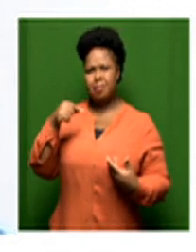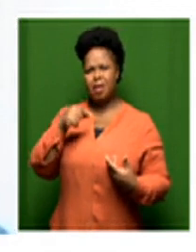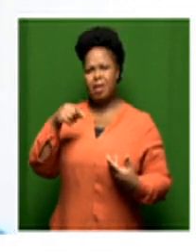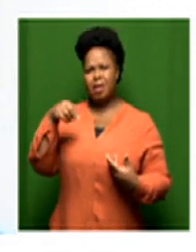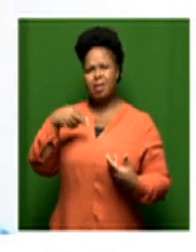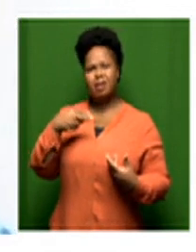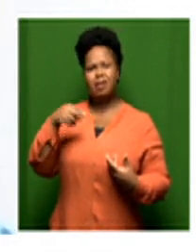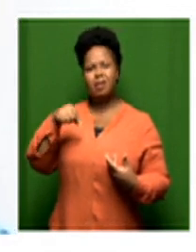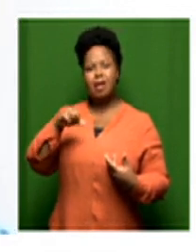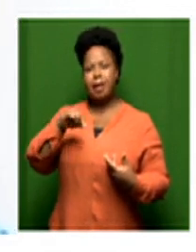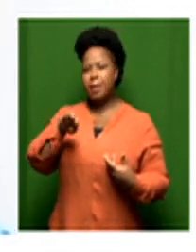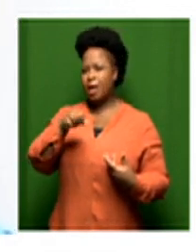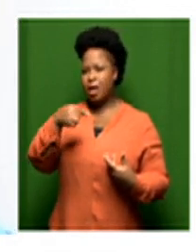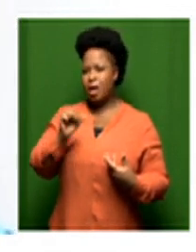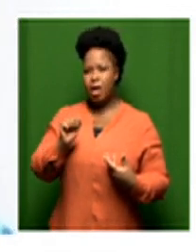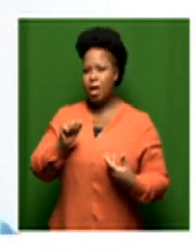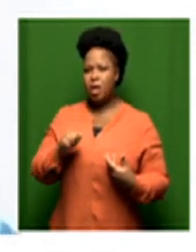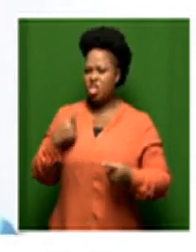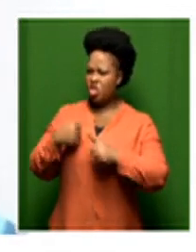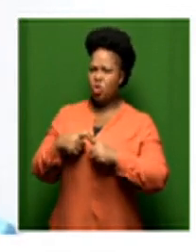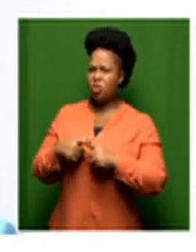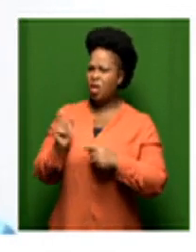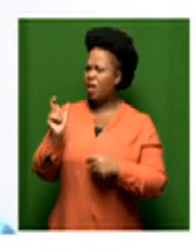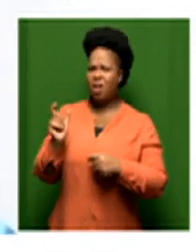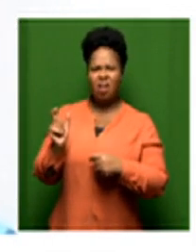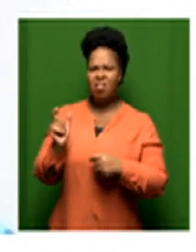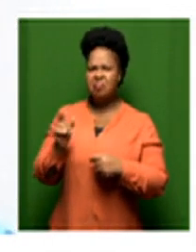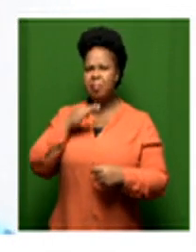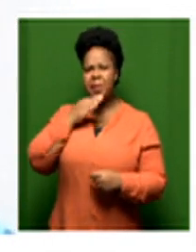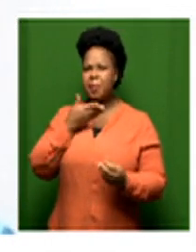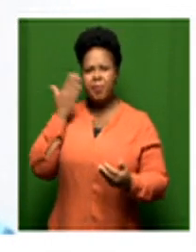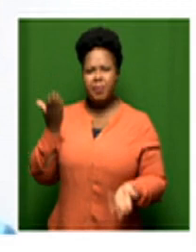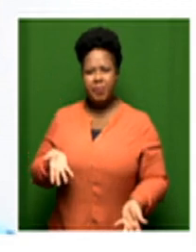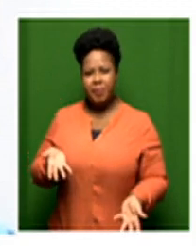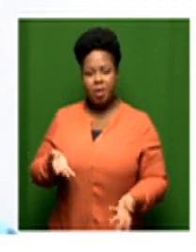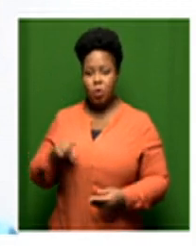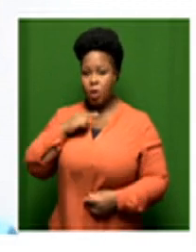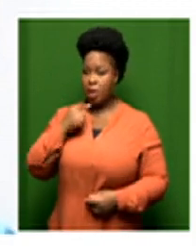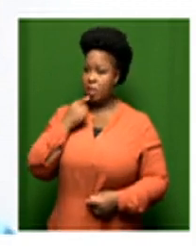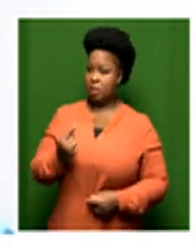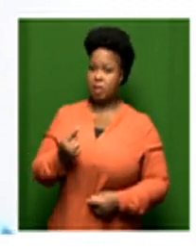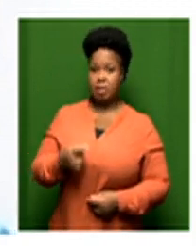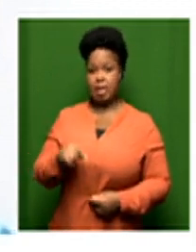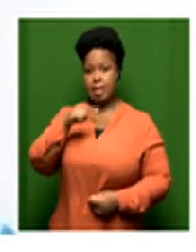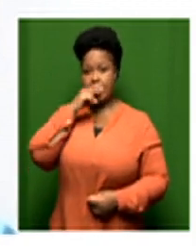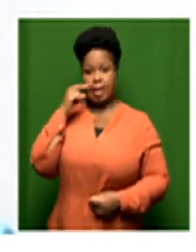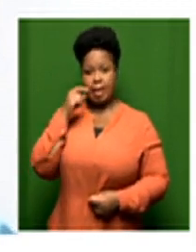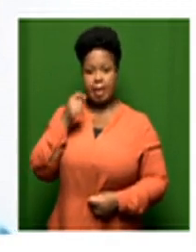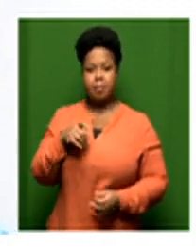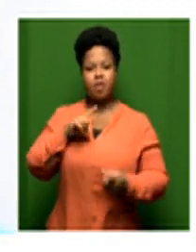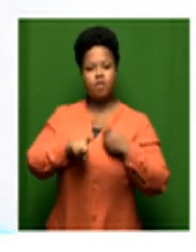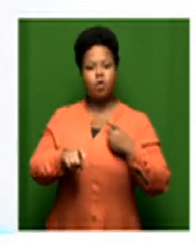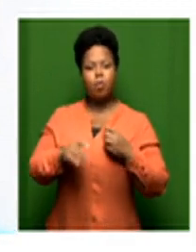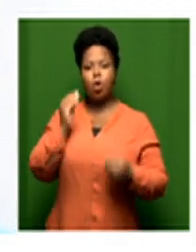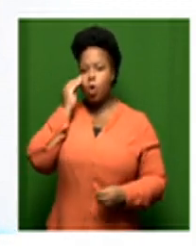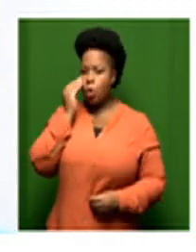Gqeberha have no meaning in isiXhosa. What we're being told is that this name has origin, it's in